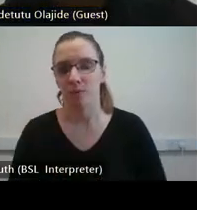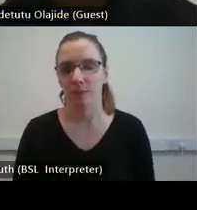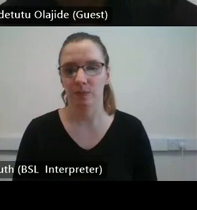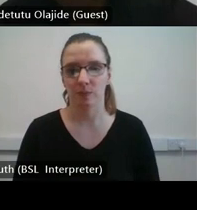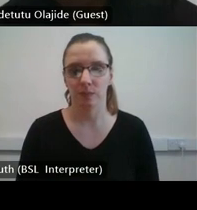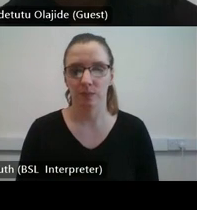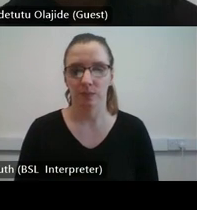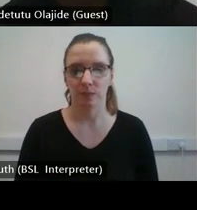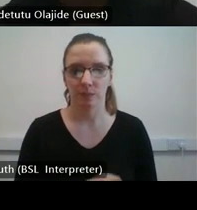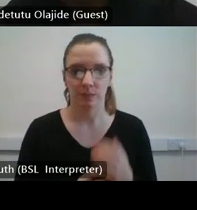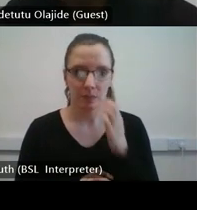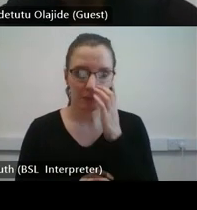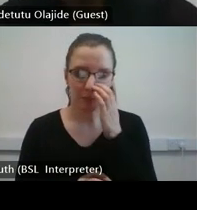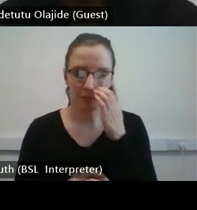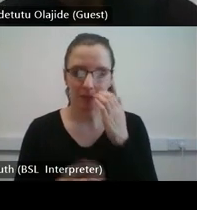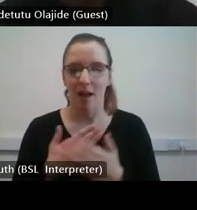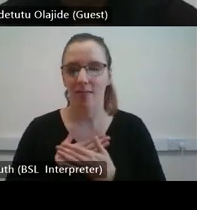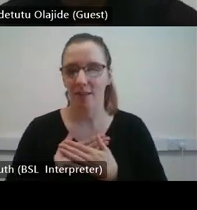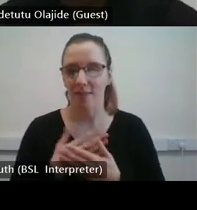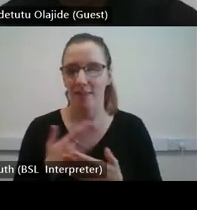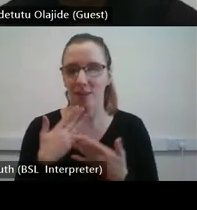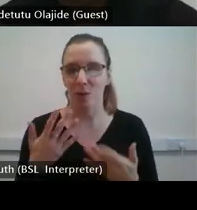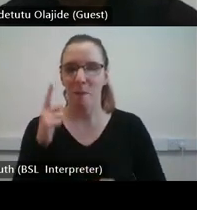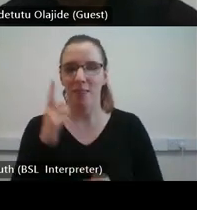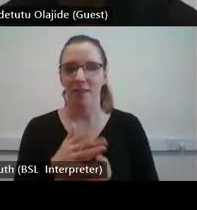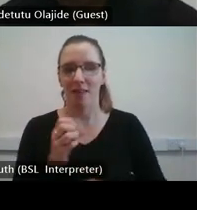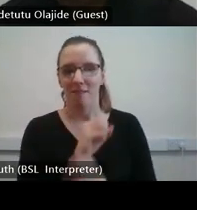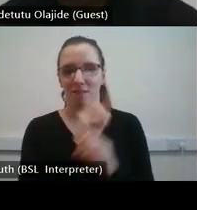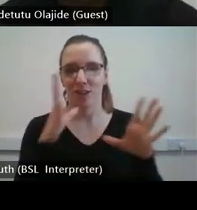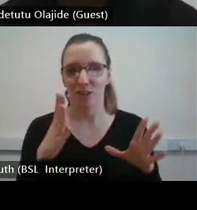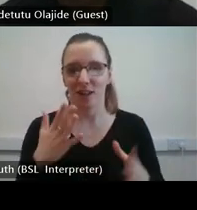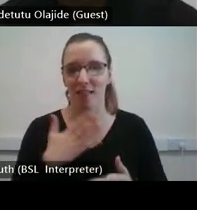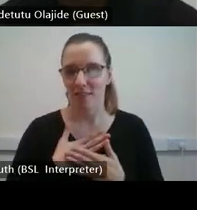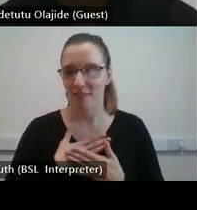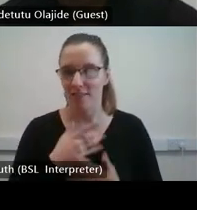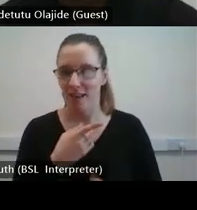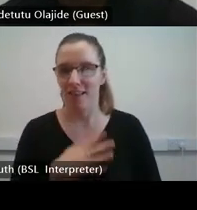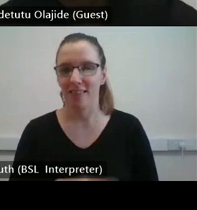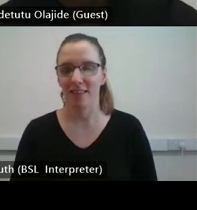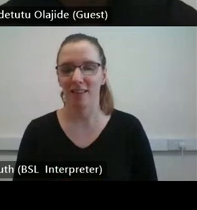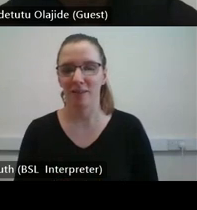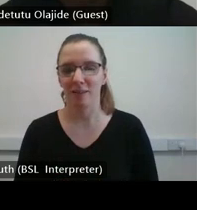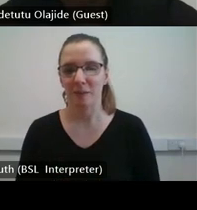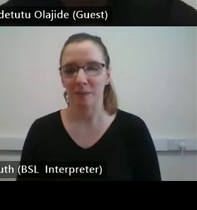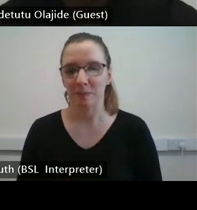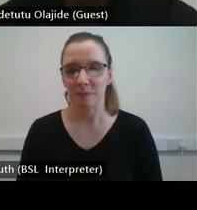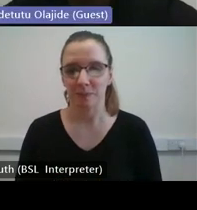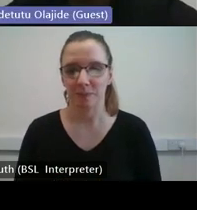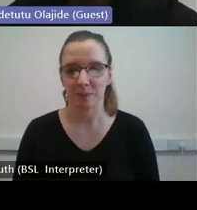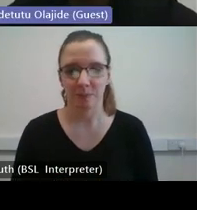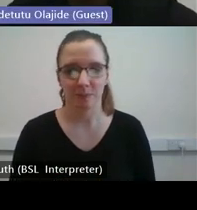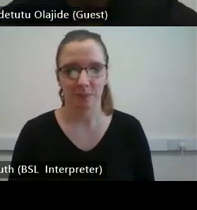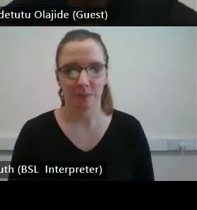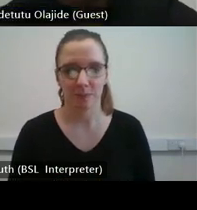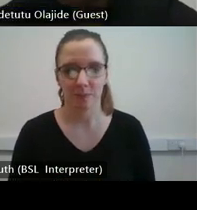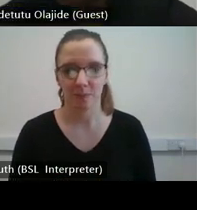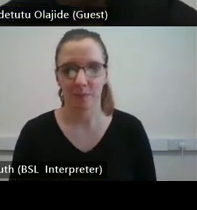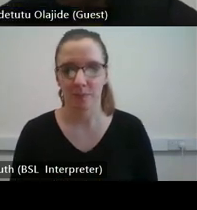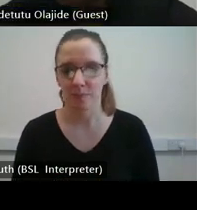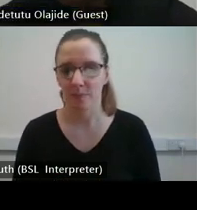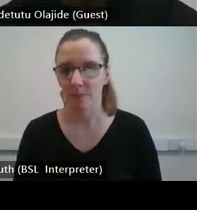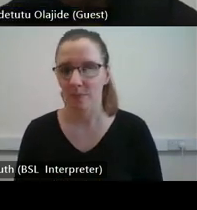Wonderful, thank you. I love that, believe in that vision. I think there's some employees also that can hear that note. So moving swiftly